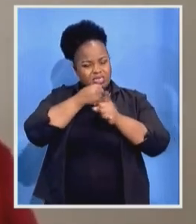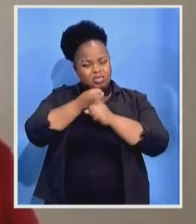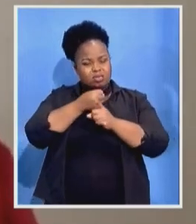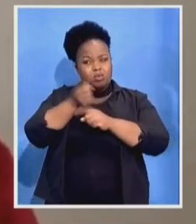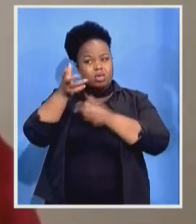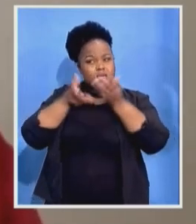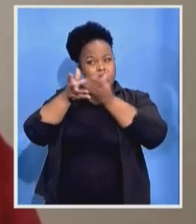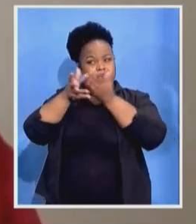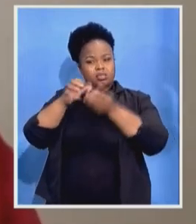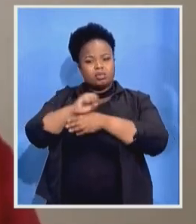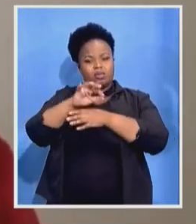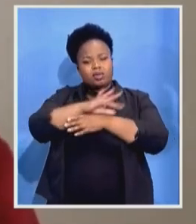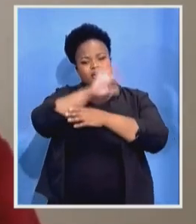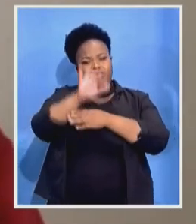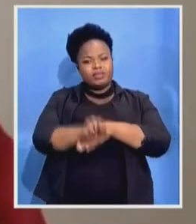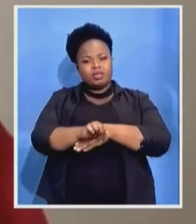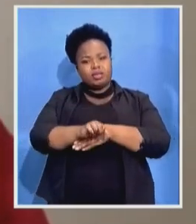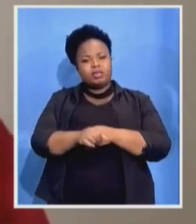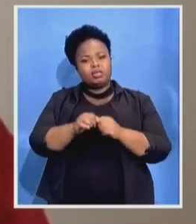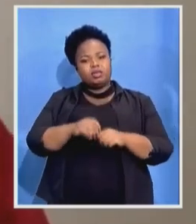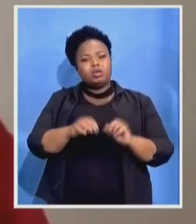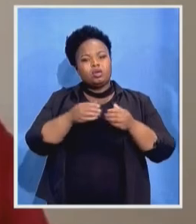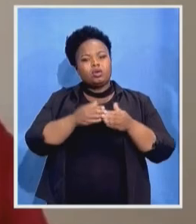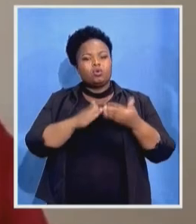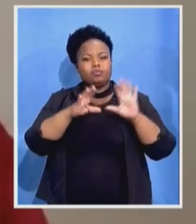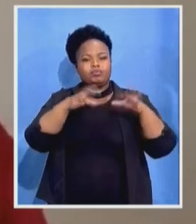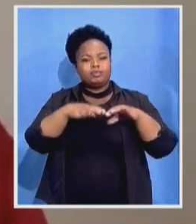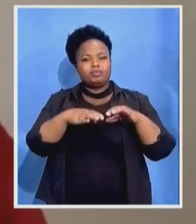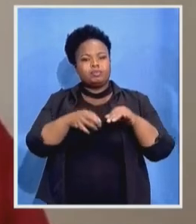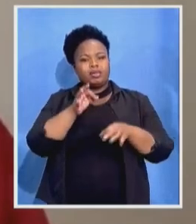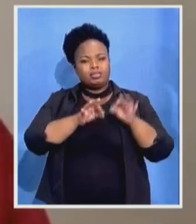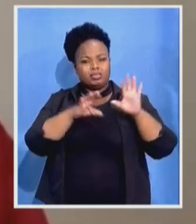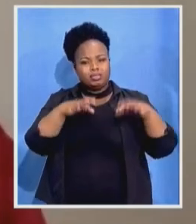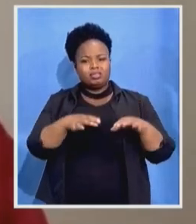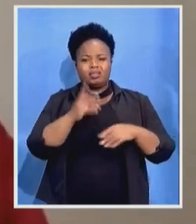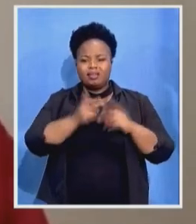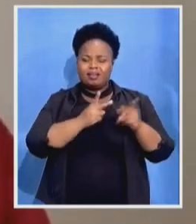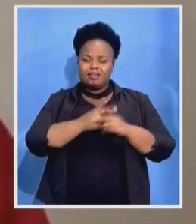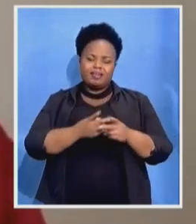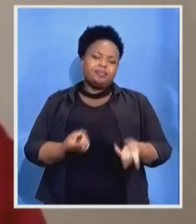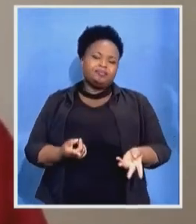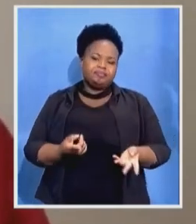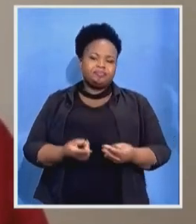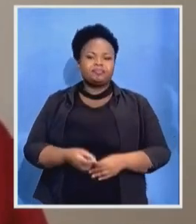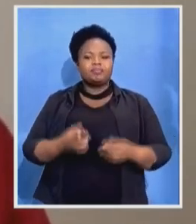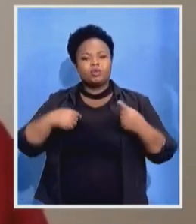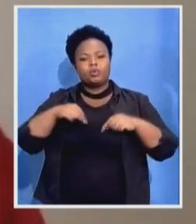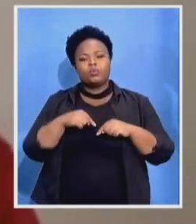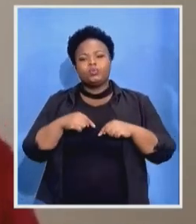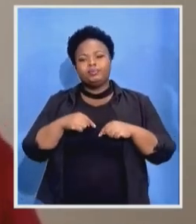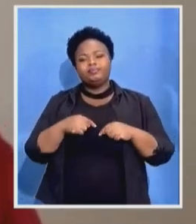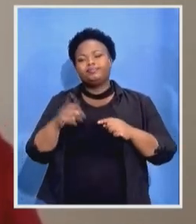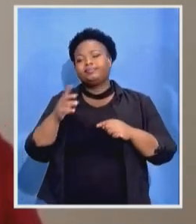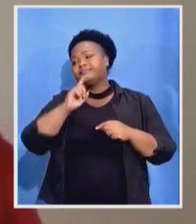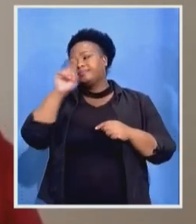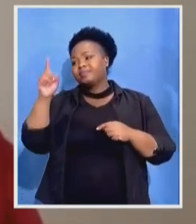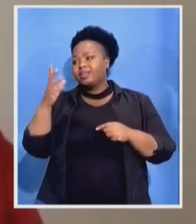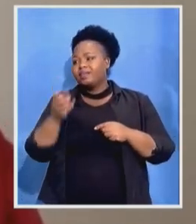Look also, we have been amongst those organizations saying, government said to the